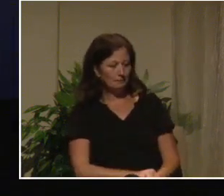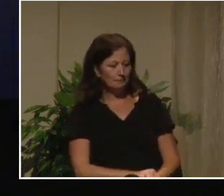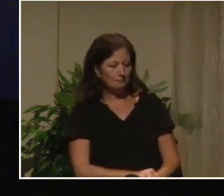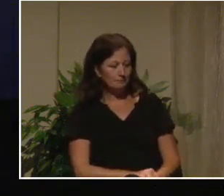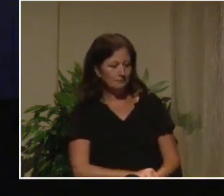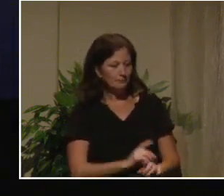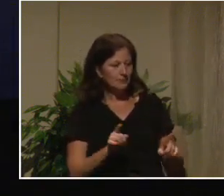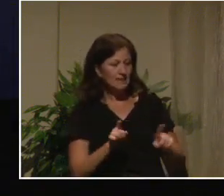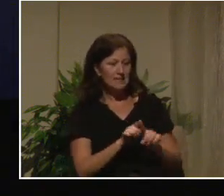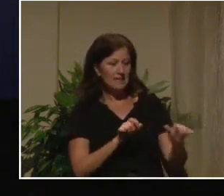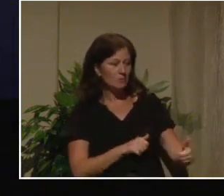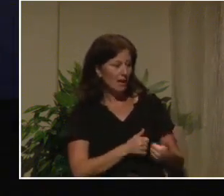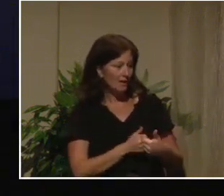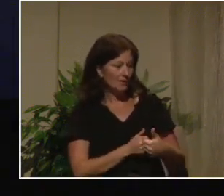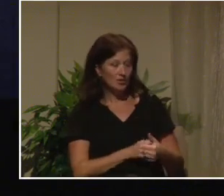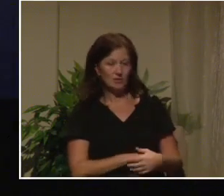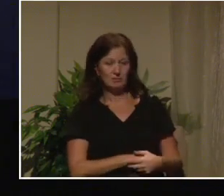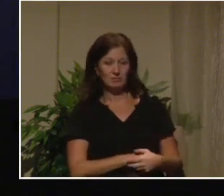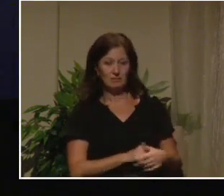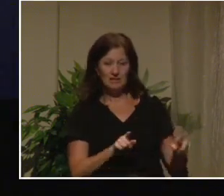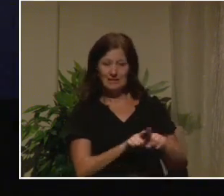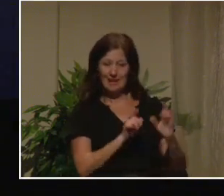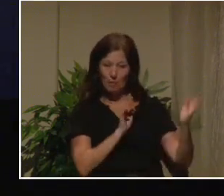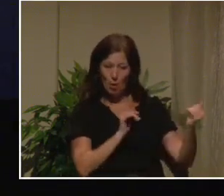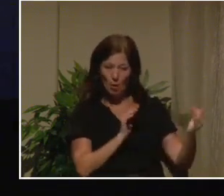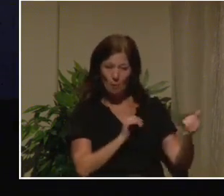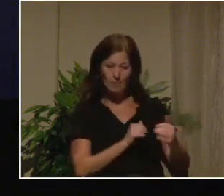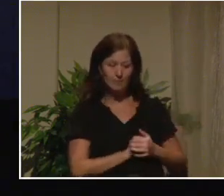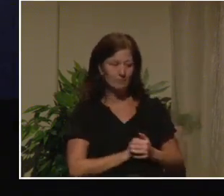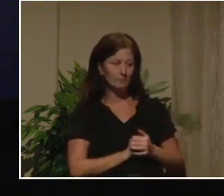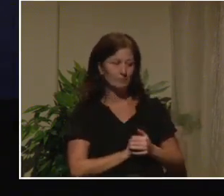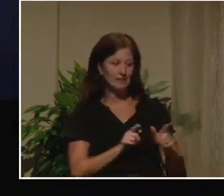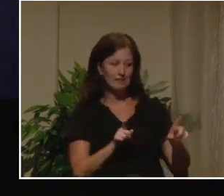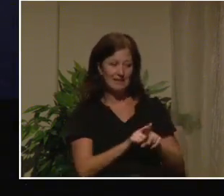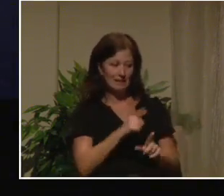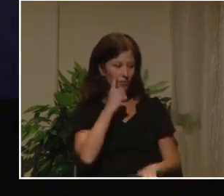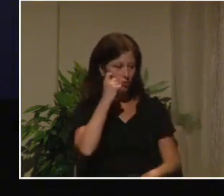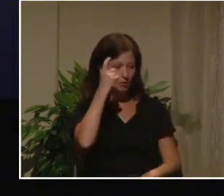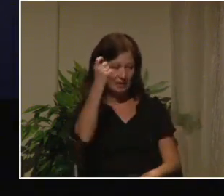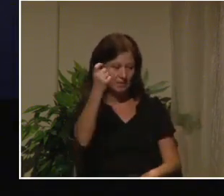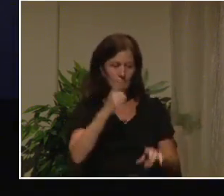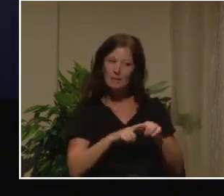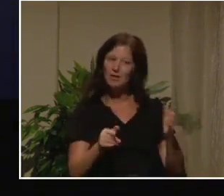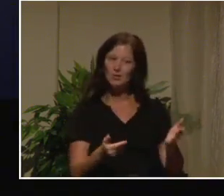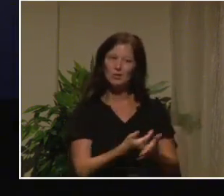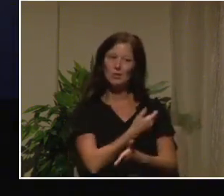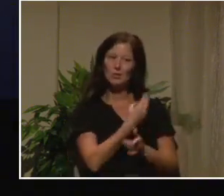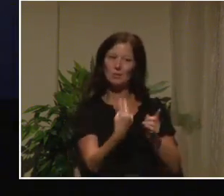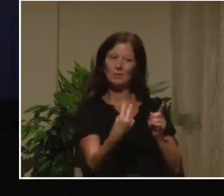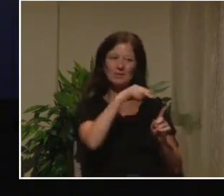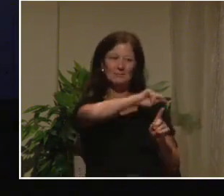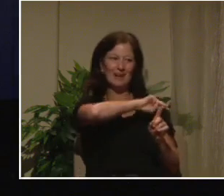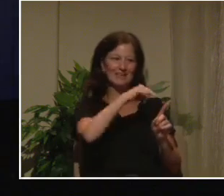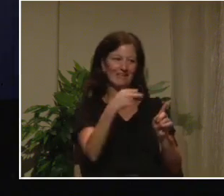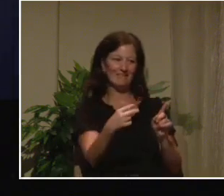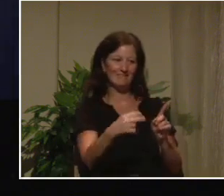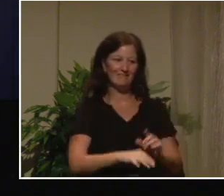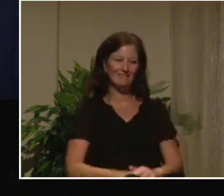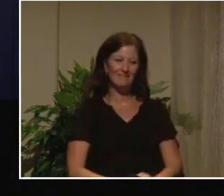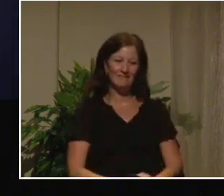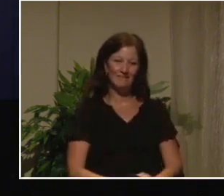the same challenges, the same hopes, the same dreams, but somehow I'm looking at this in a completely and utterly different